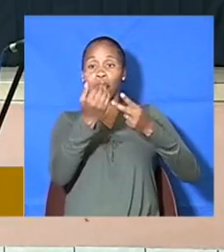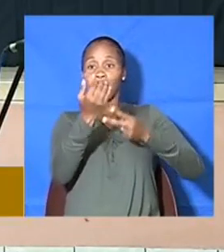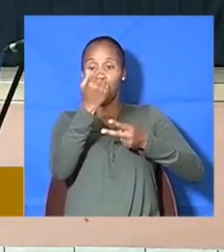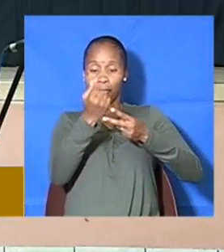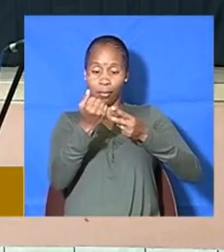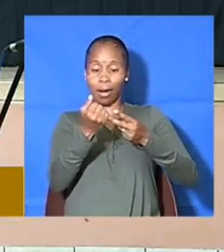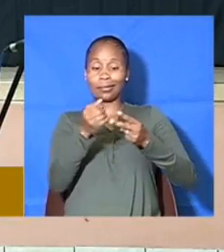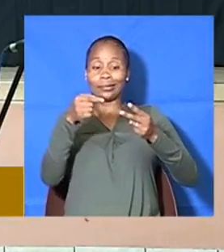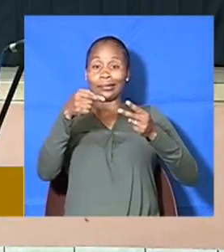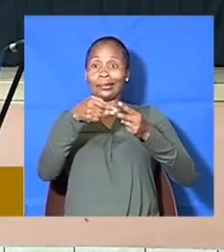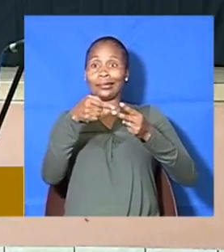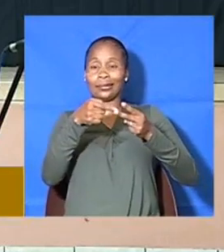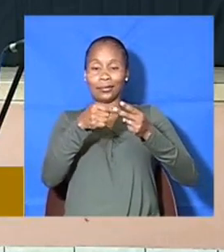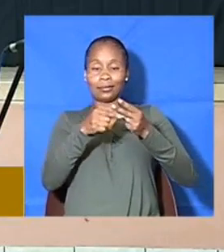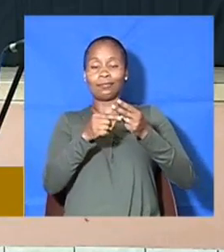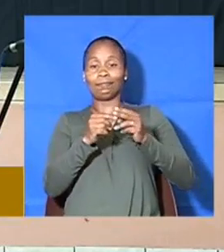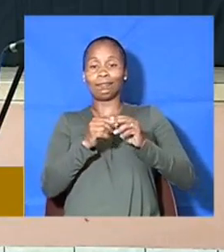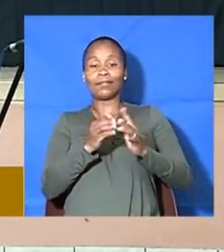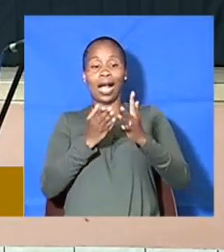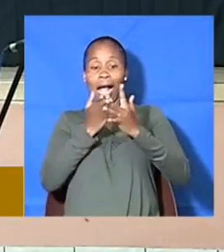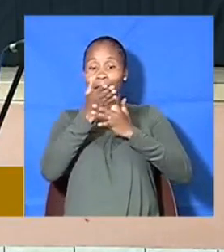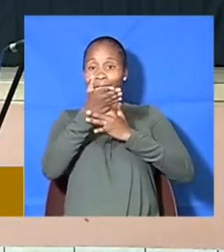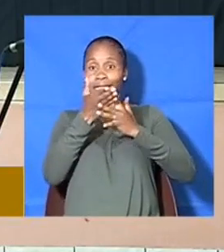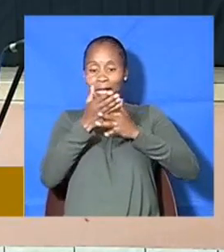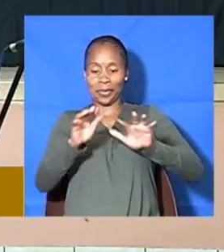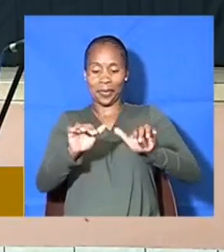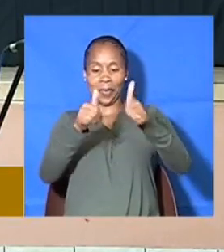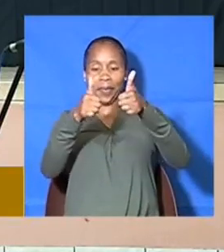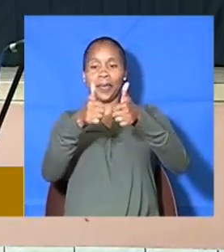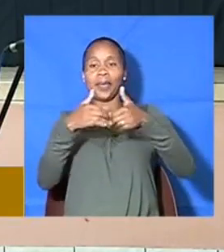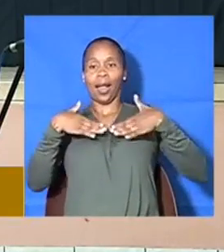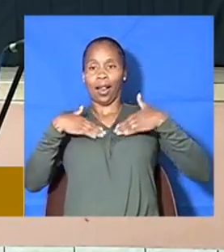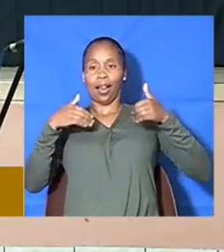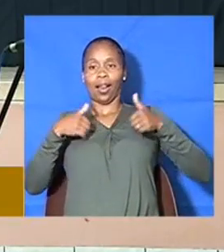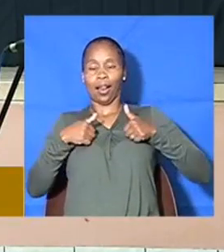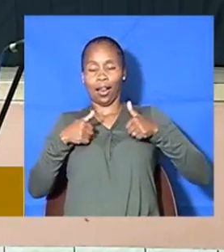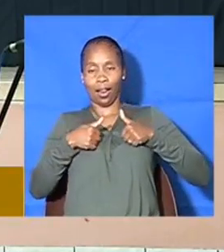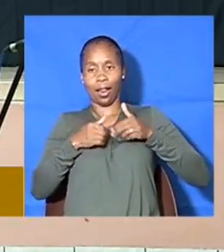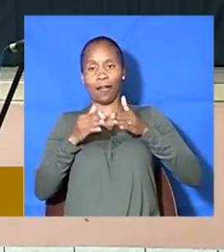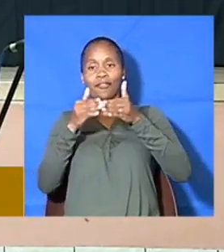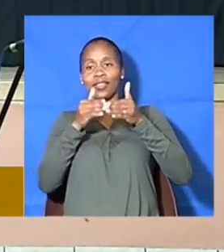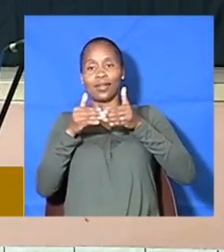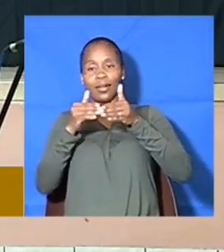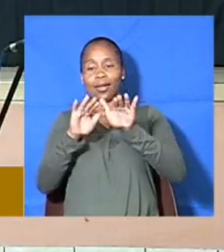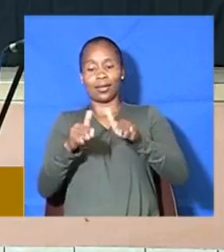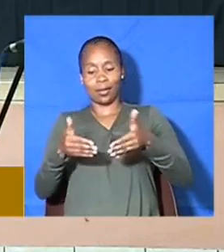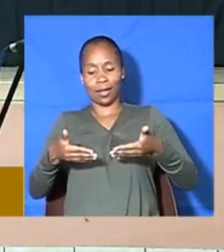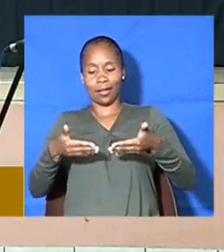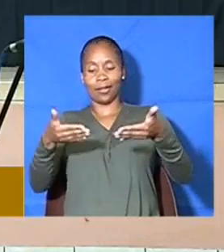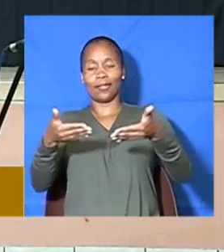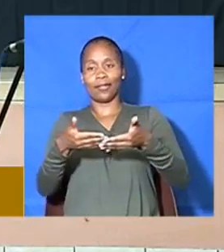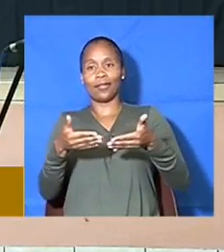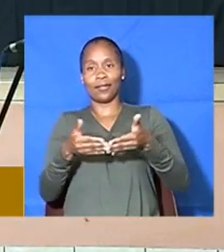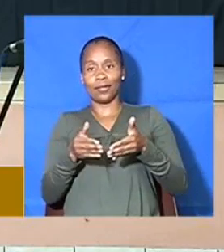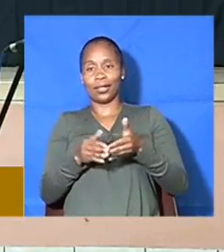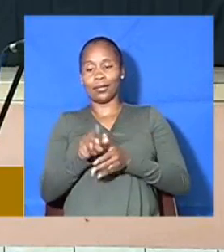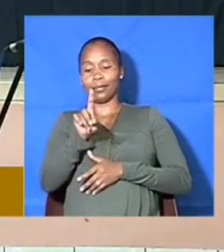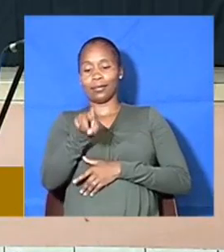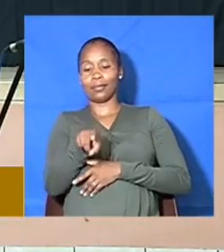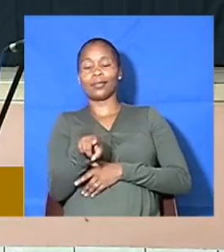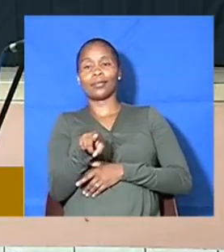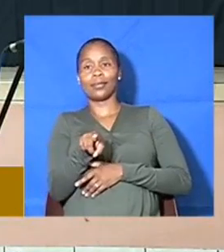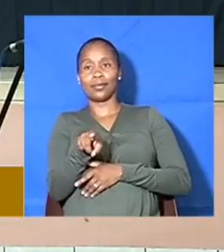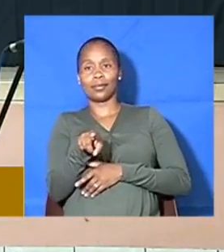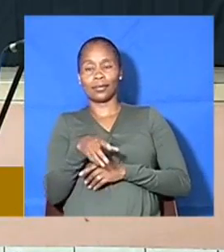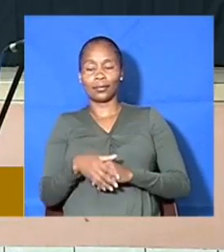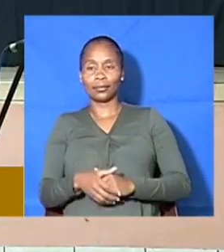poor will not necessarily be guaranteed a good life and a long life.